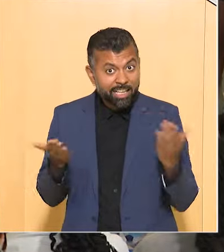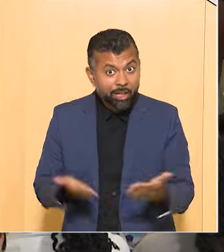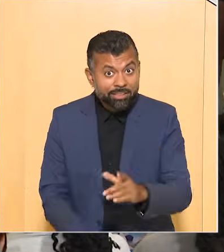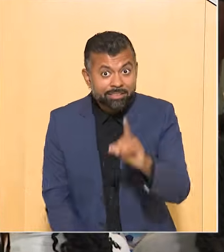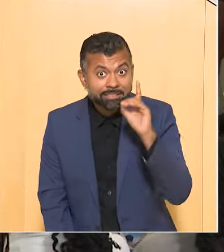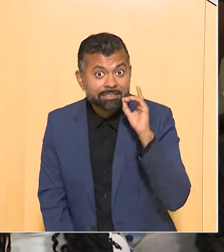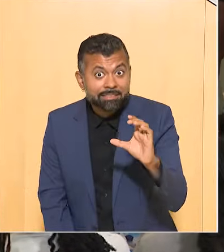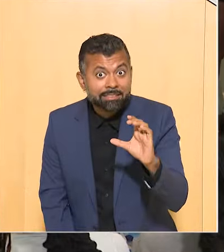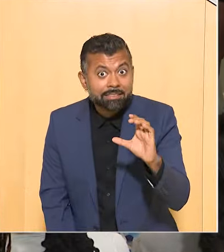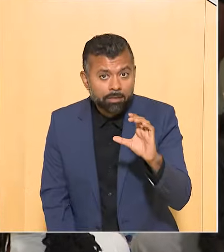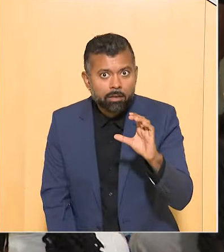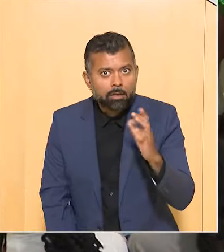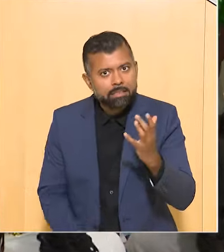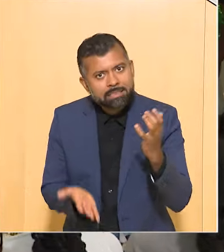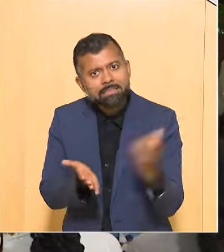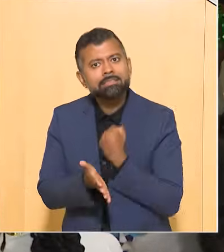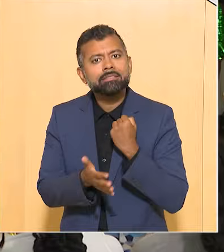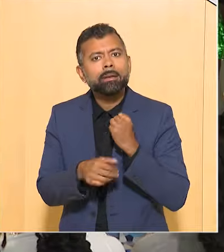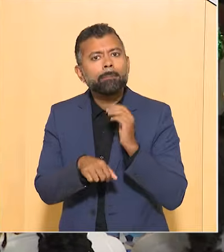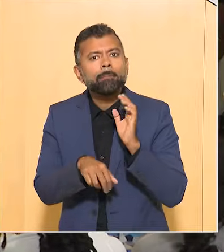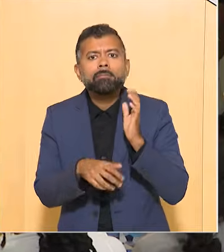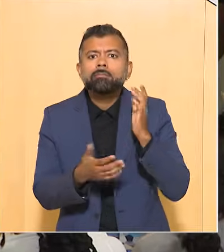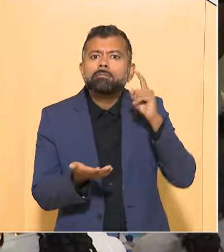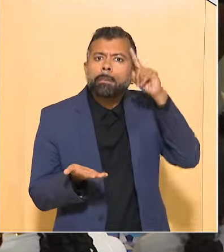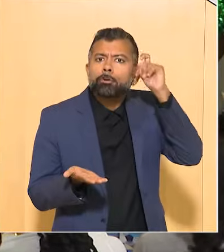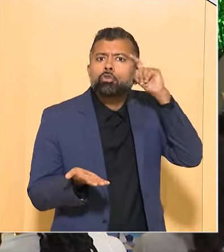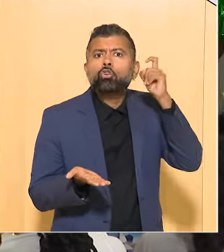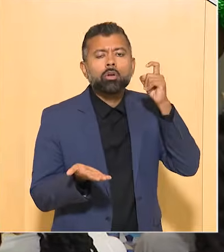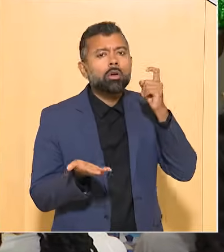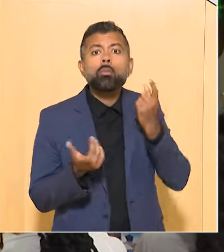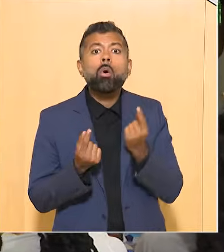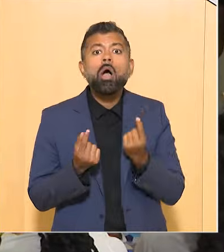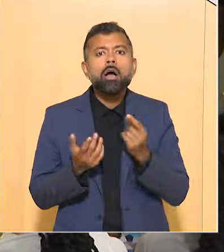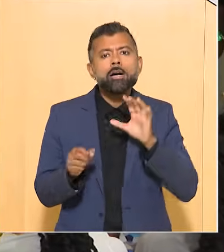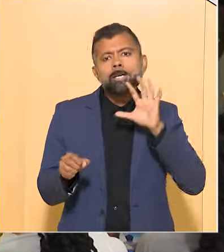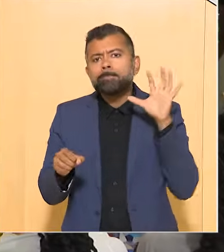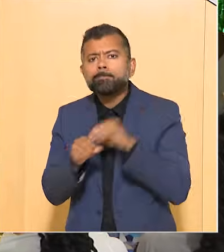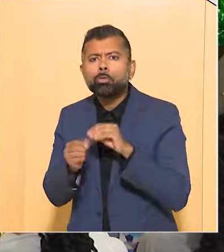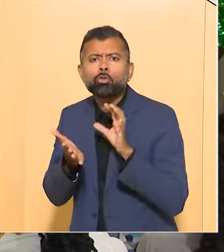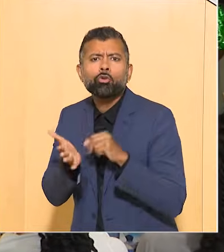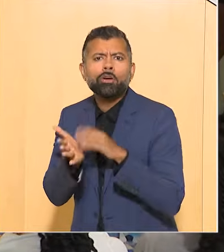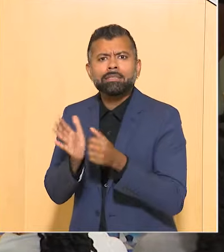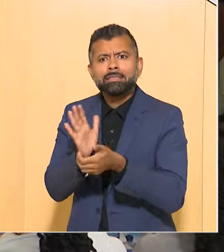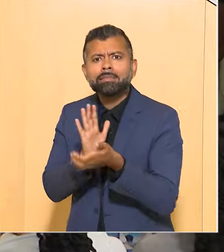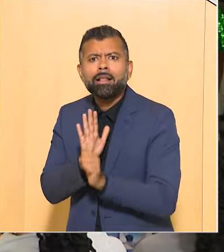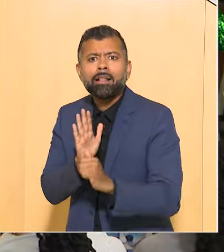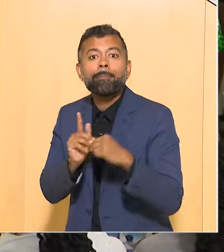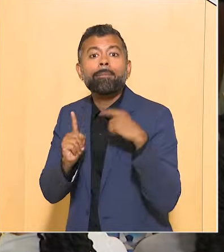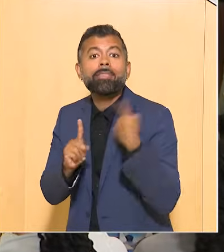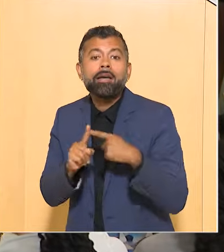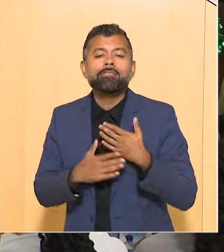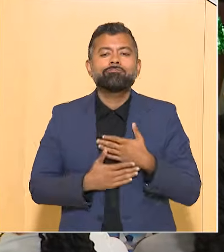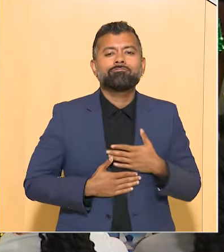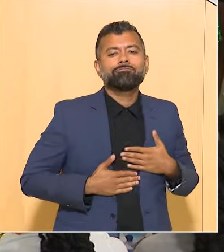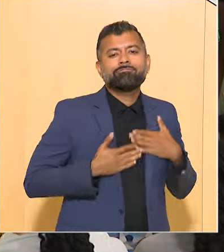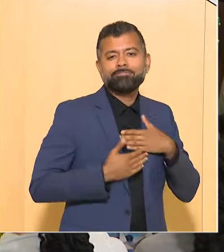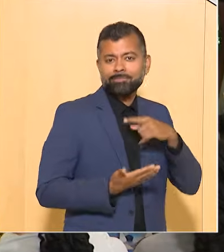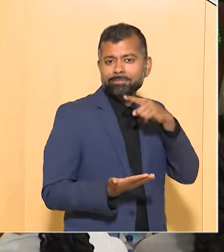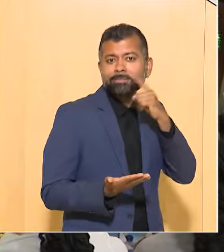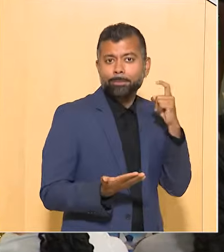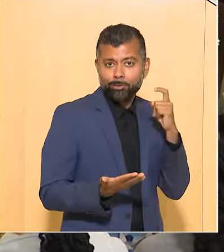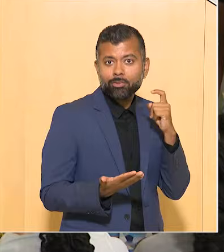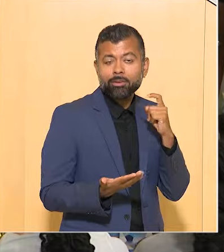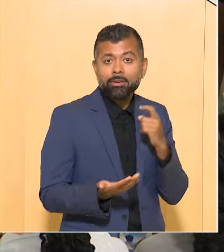occupied, learning, a great time this summer, because we know our young people are getting